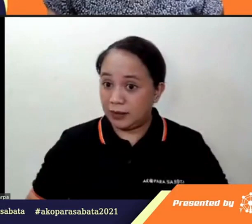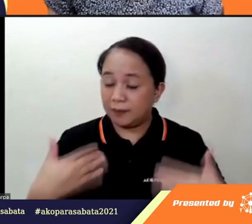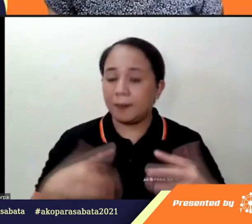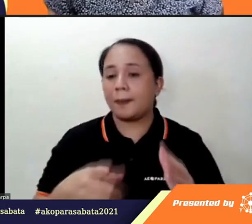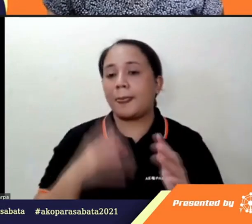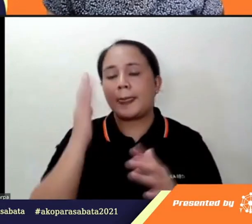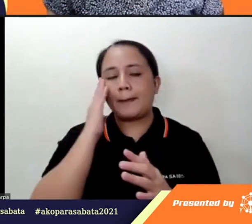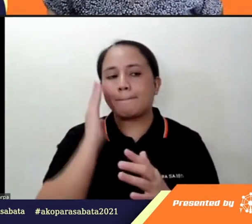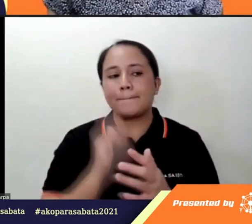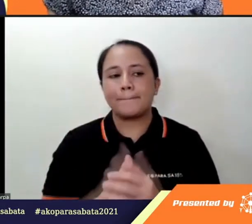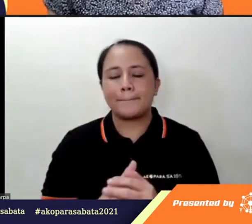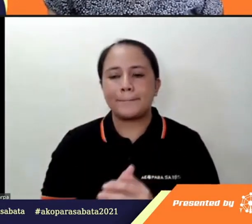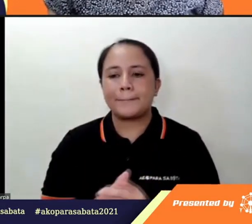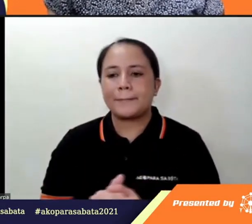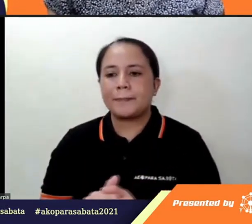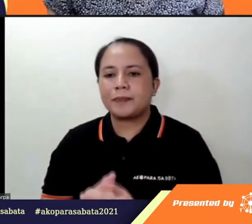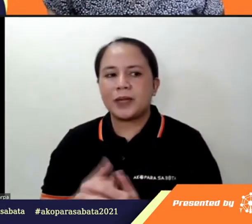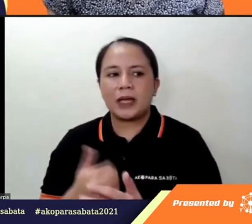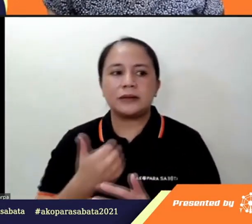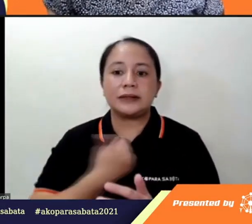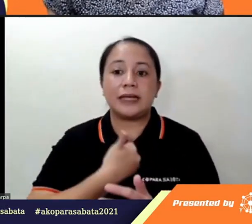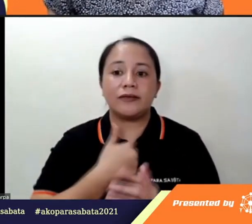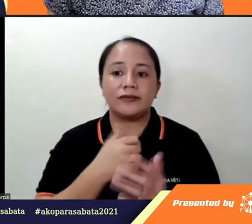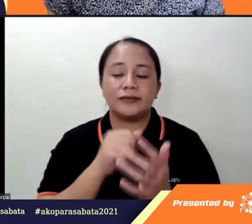minsan self-harm,